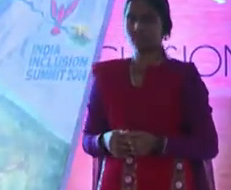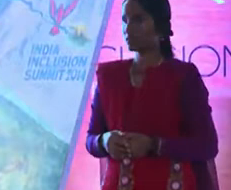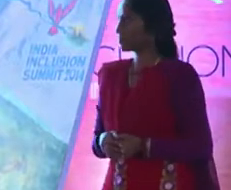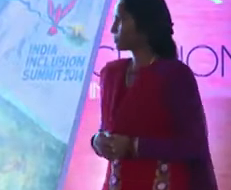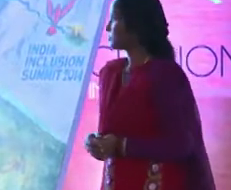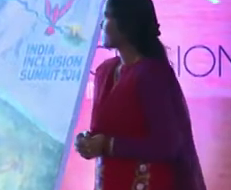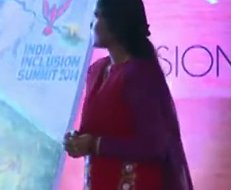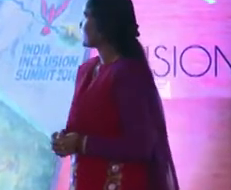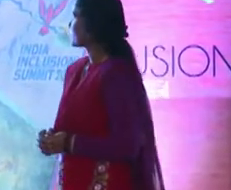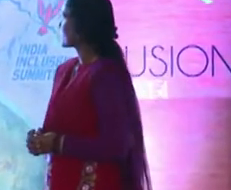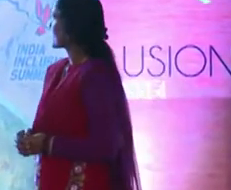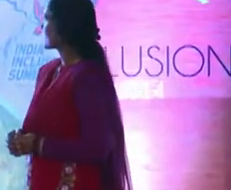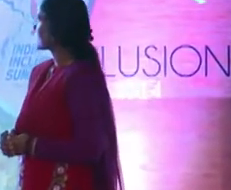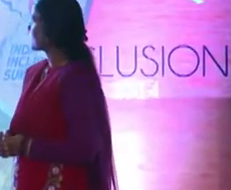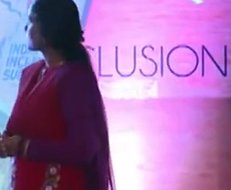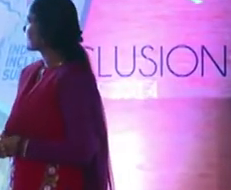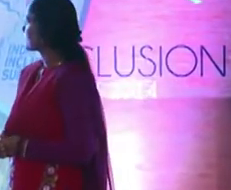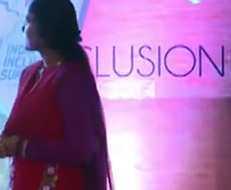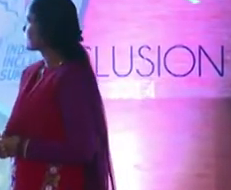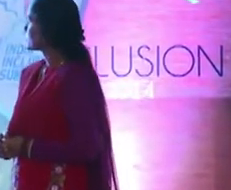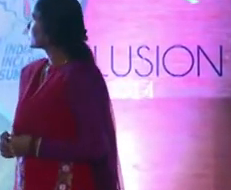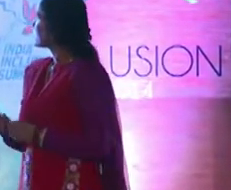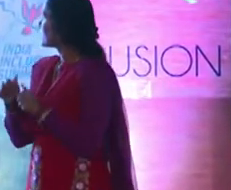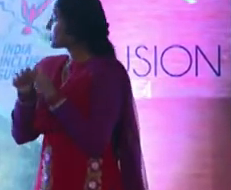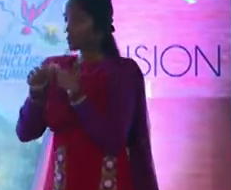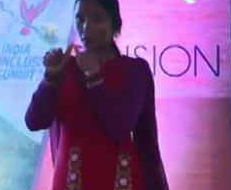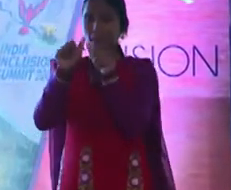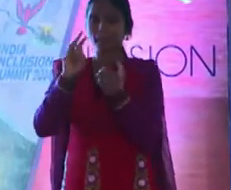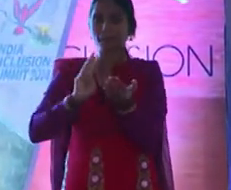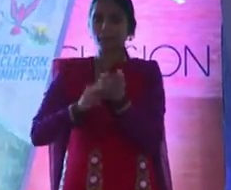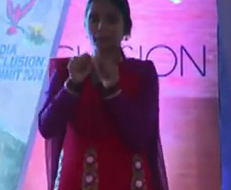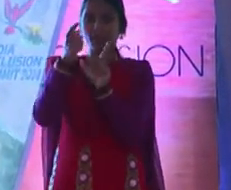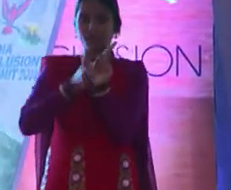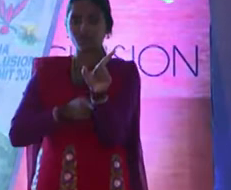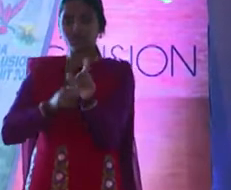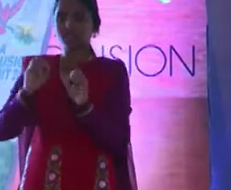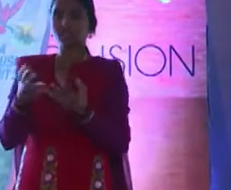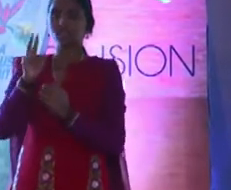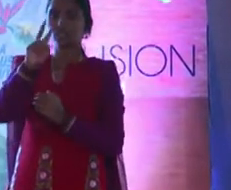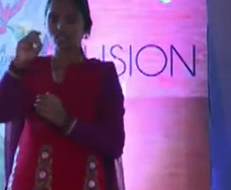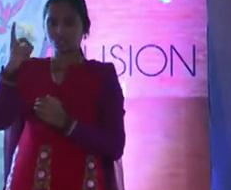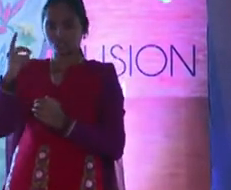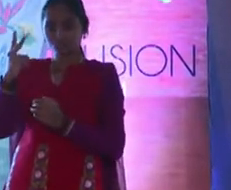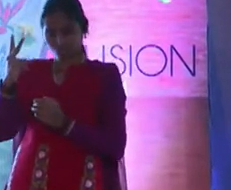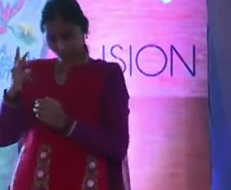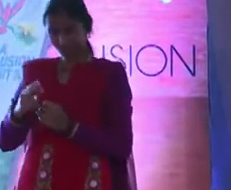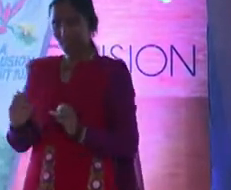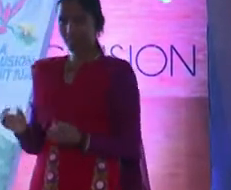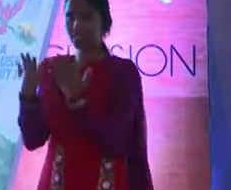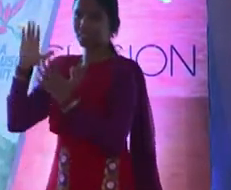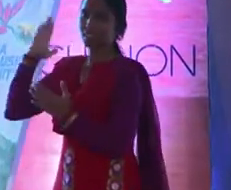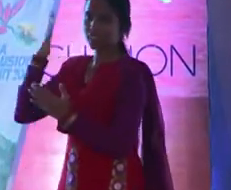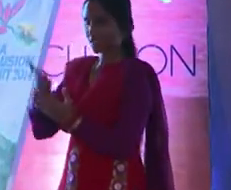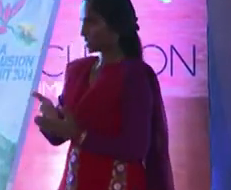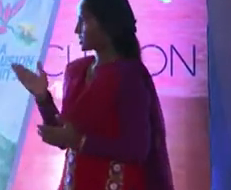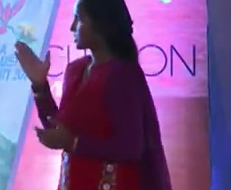The department, of course, has been created in May 2012. It's only 2 years old now, and it's a very young child. Of course, it has to